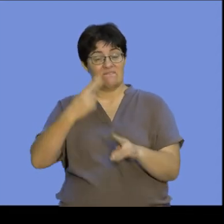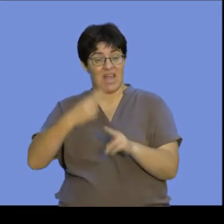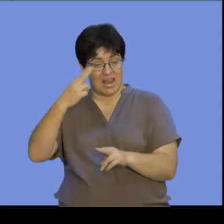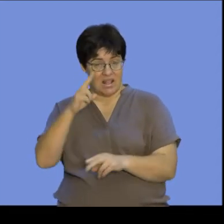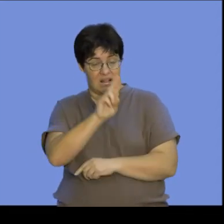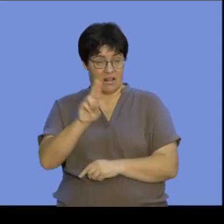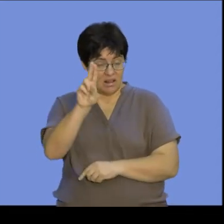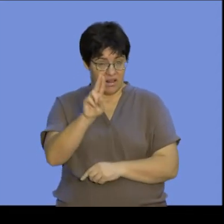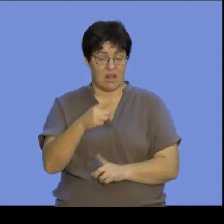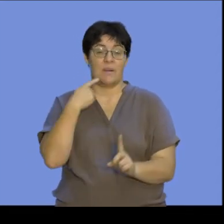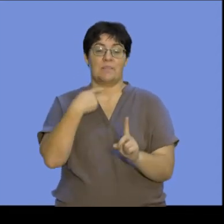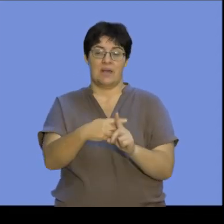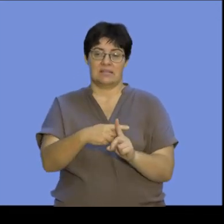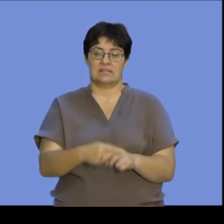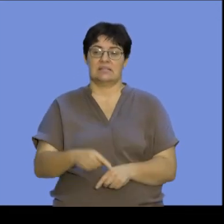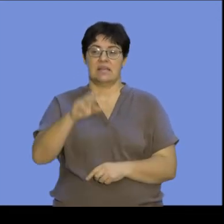plus